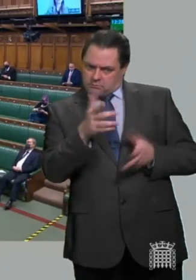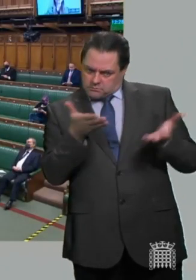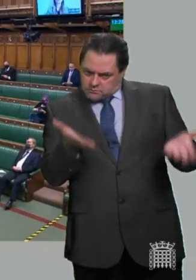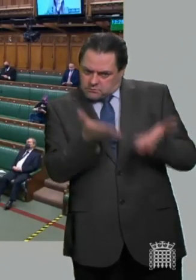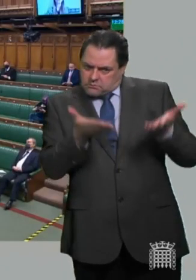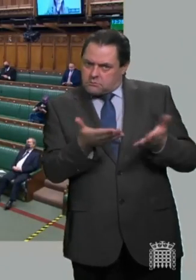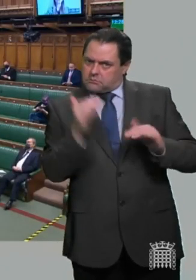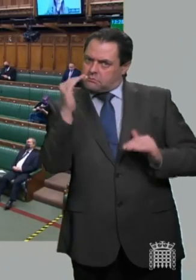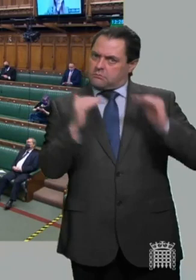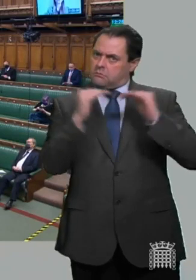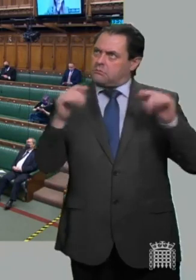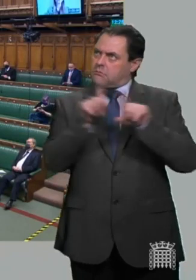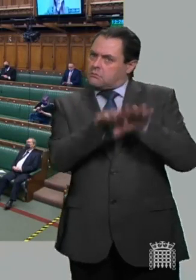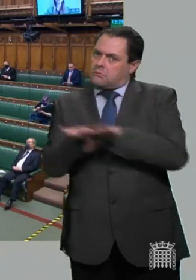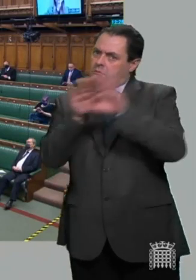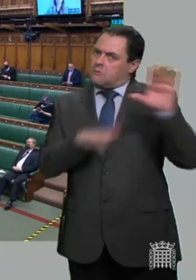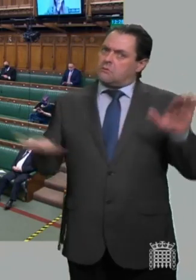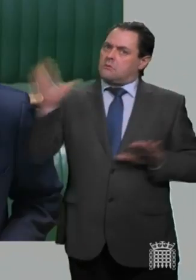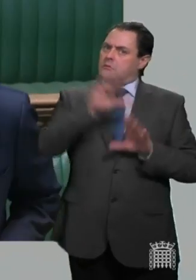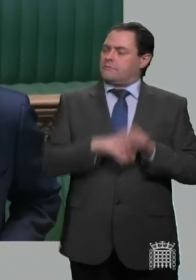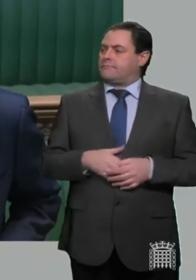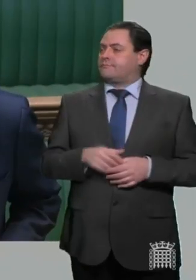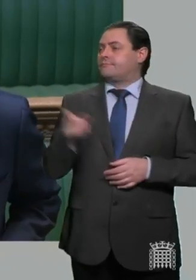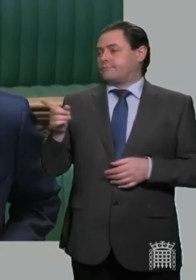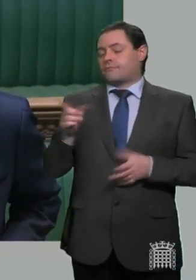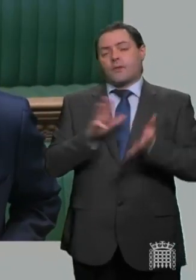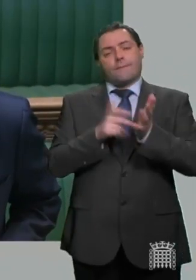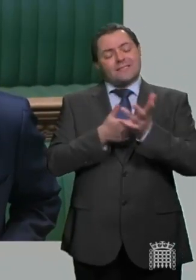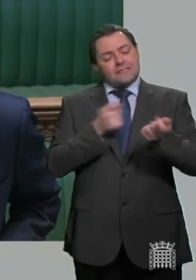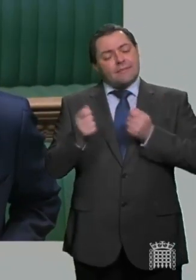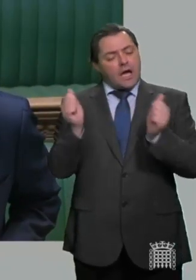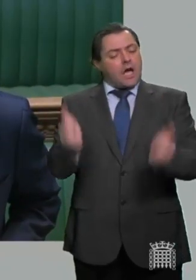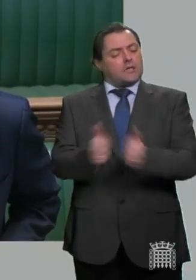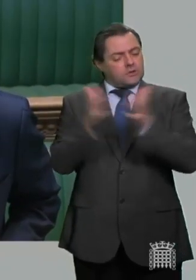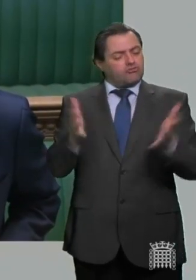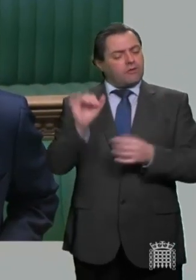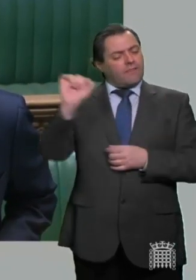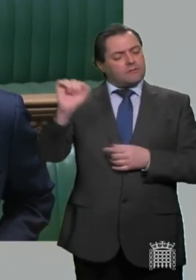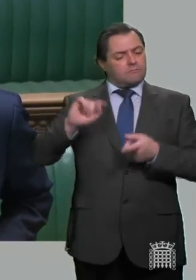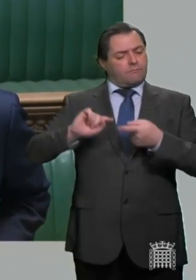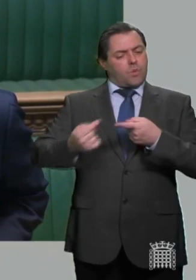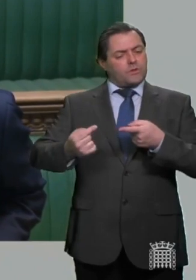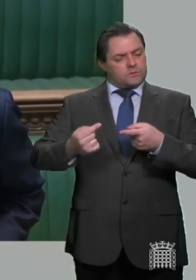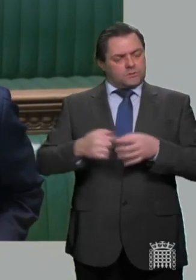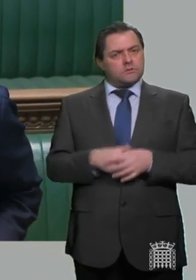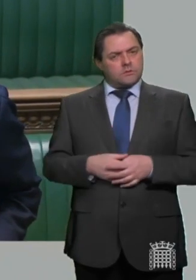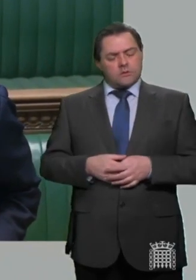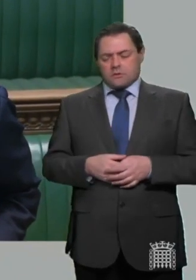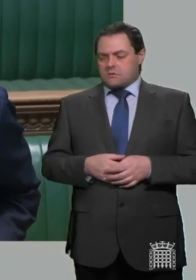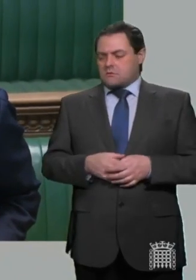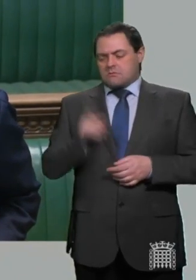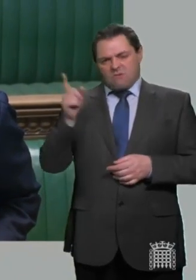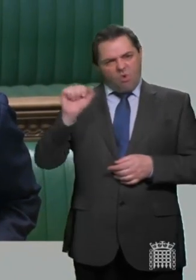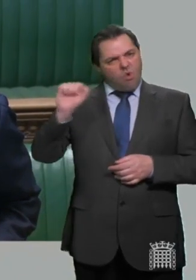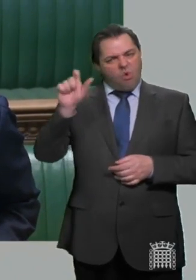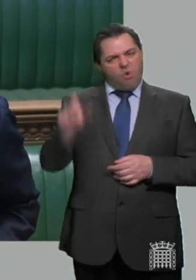Mr Speaker, I'm afraid I disagree profoundly with the implication of what she is saying and indeed with what her